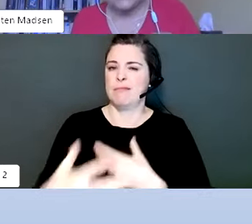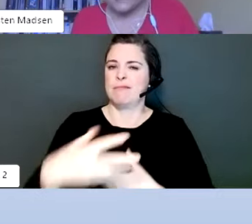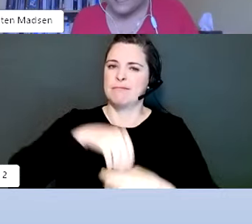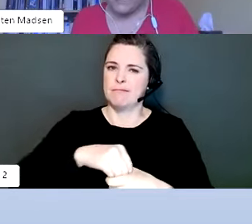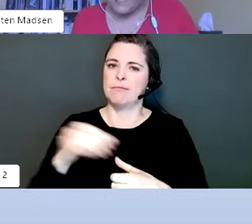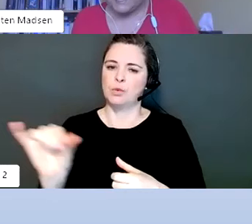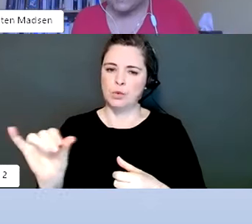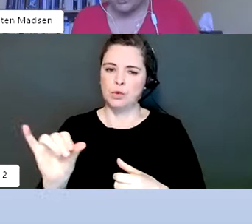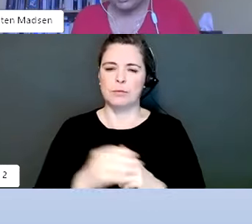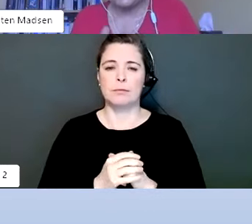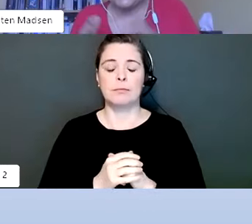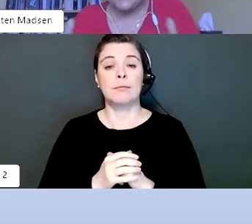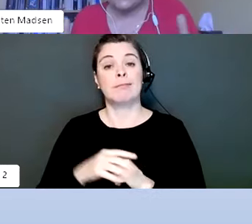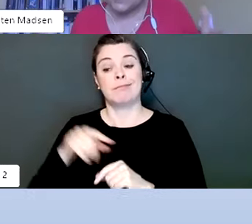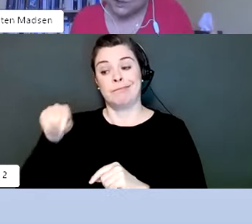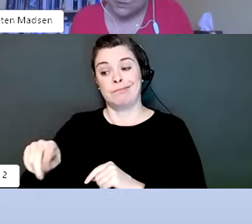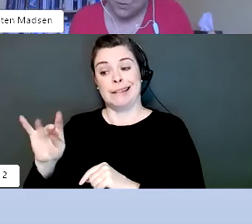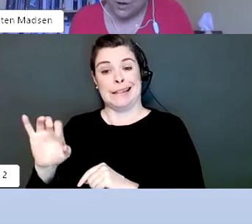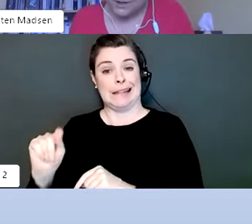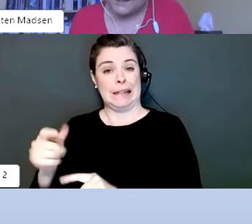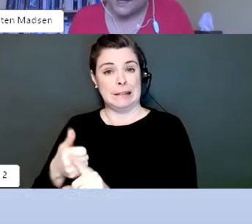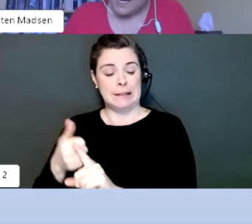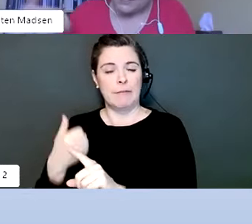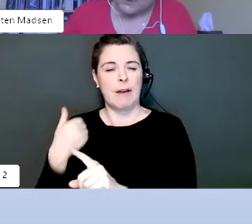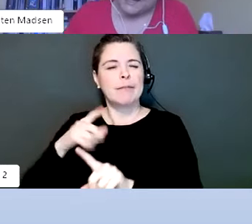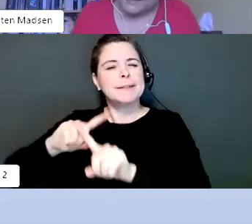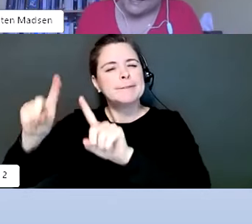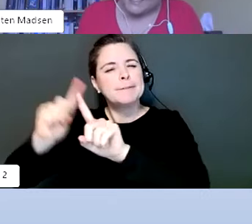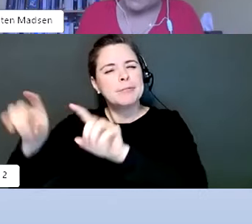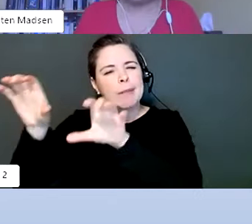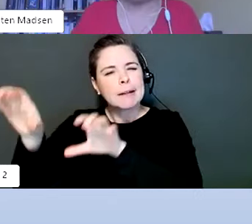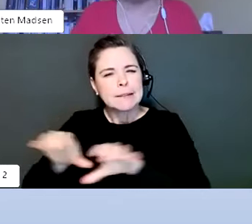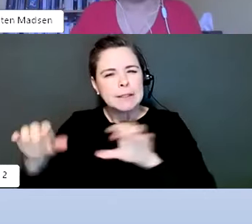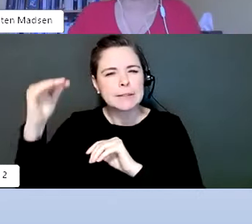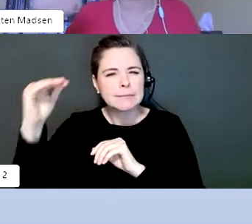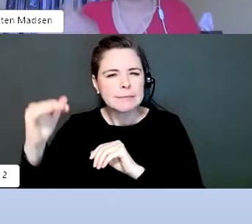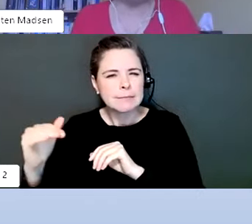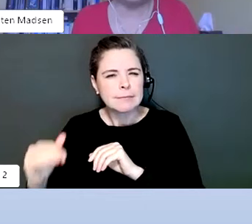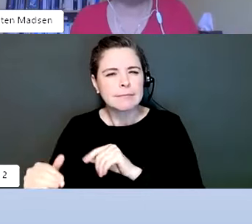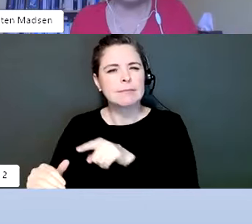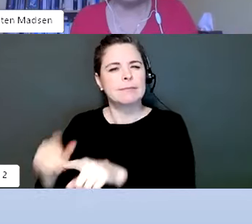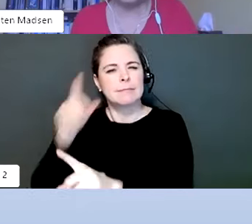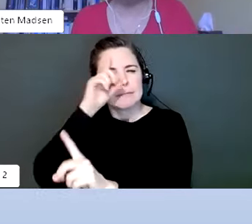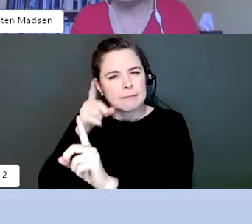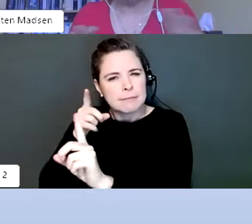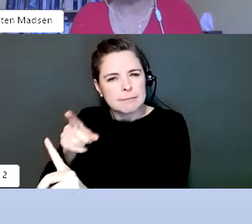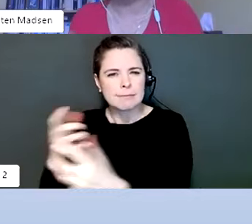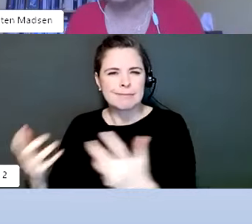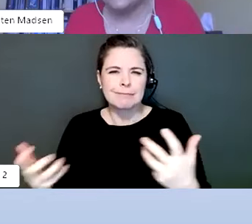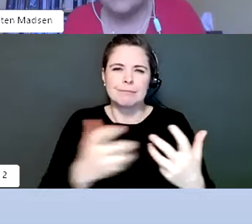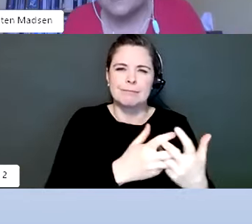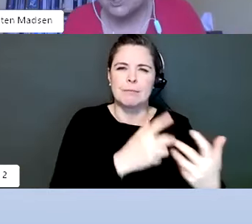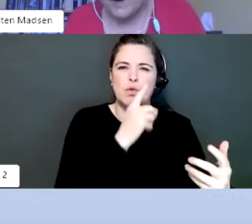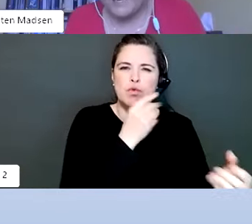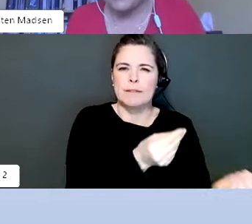these activities are geared toward addressing the needs of the facilitators. In fact, they're set